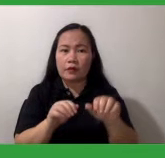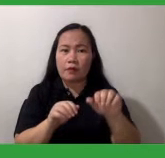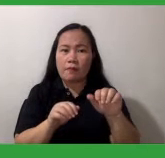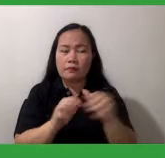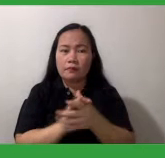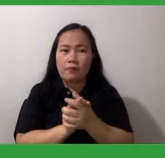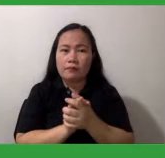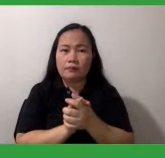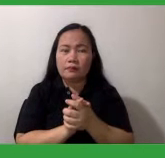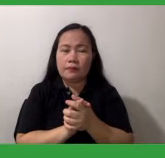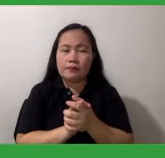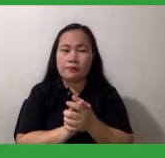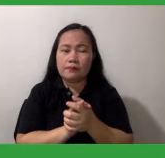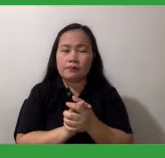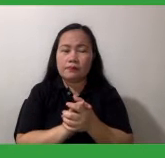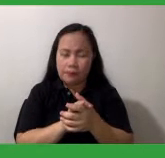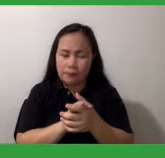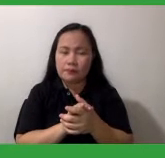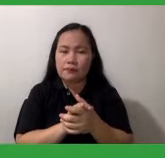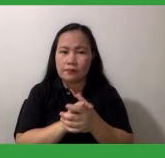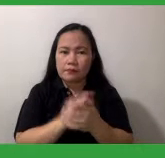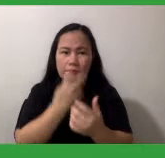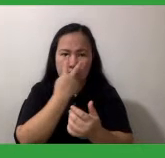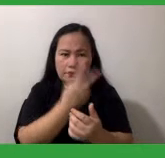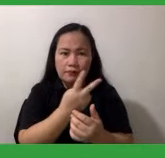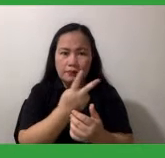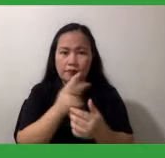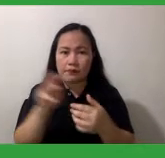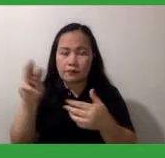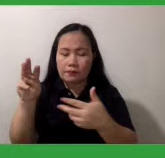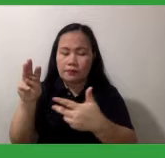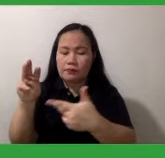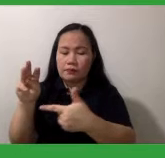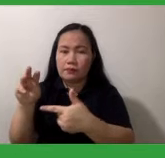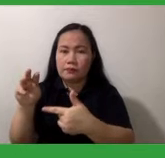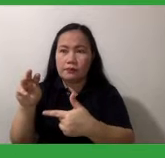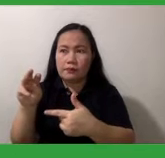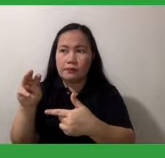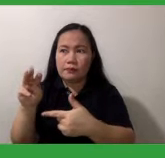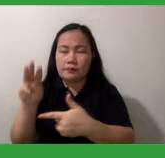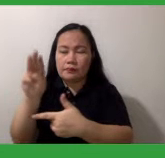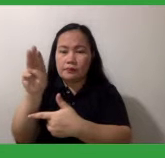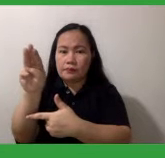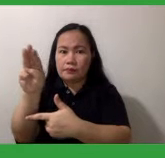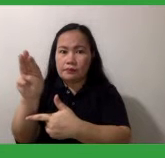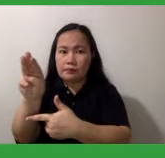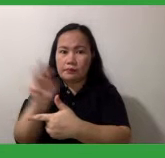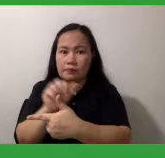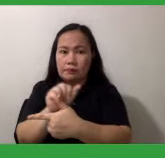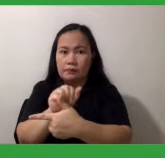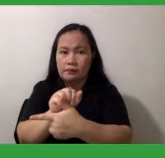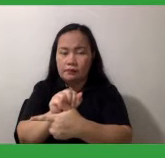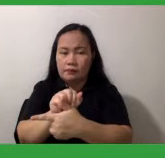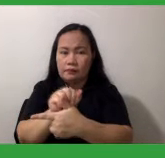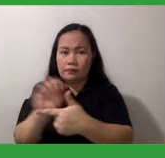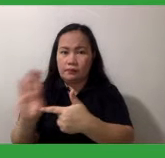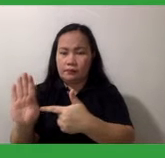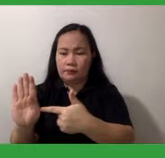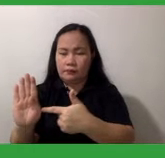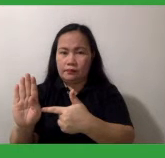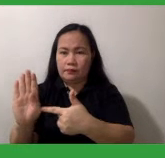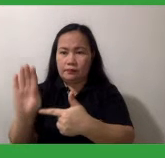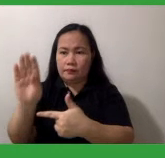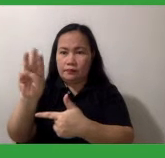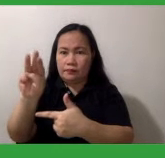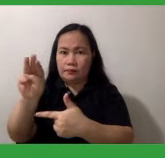is AB. And then, kailangan nating mag-draw ng isa pang line or ray, papunta naman sa M,